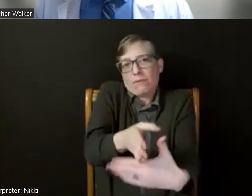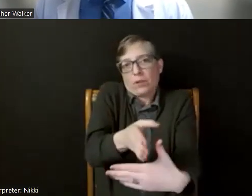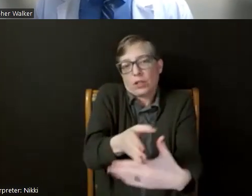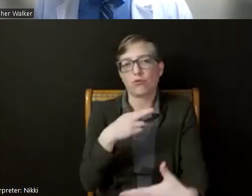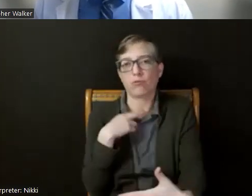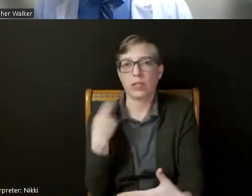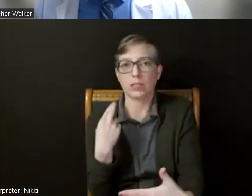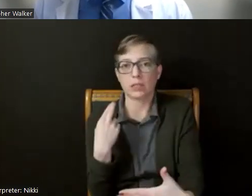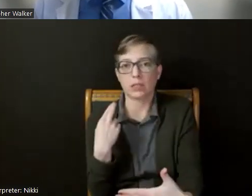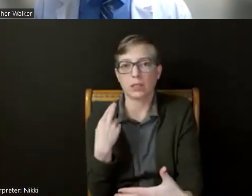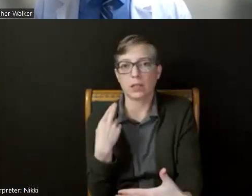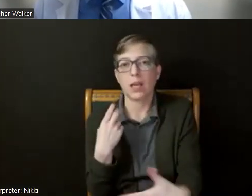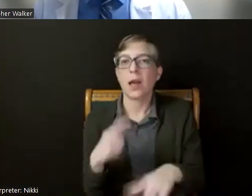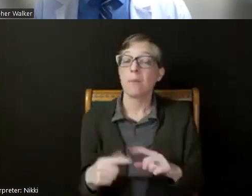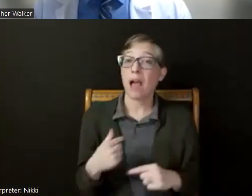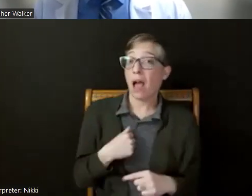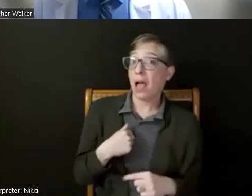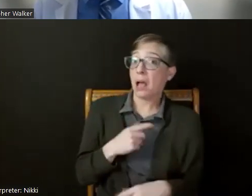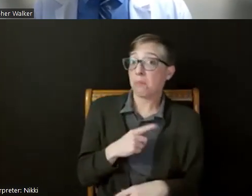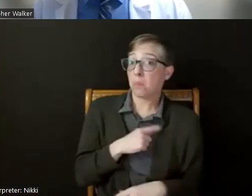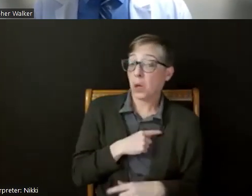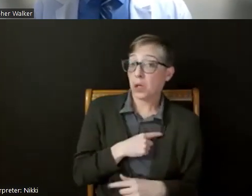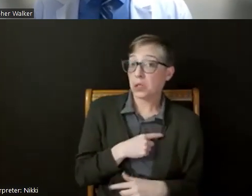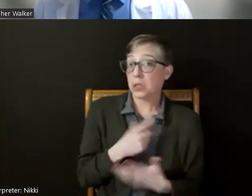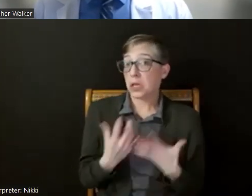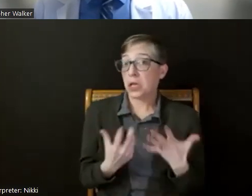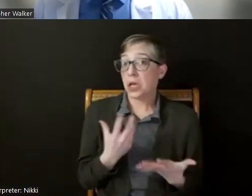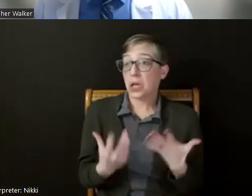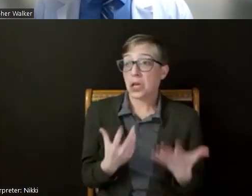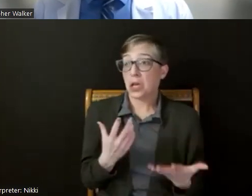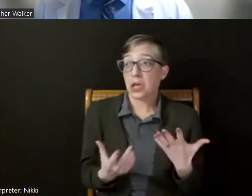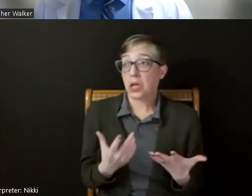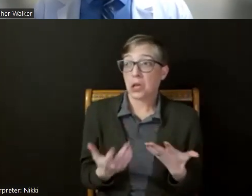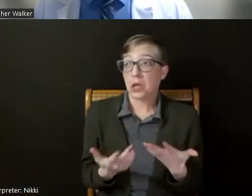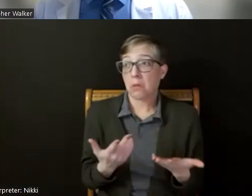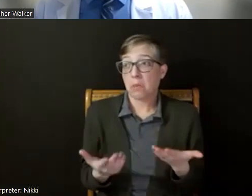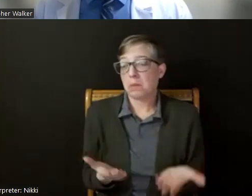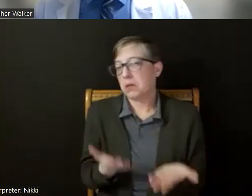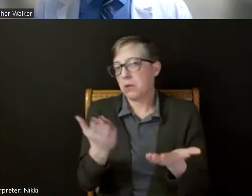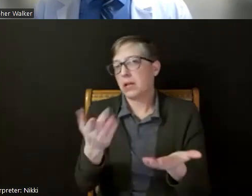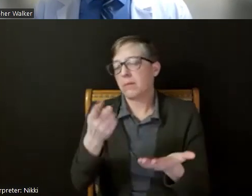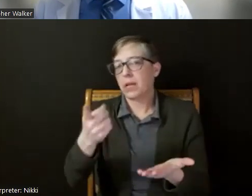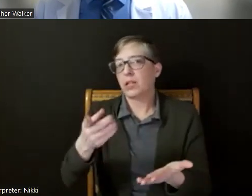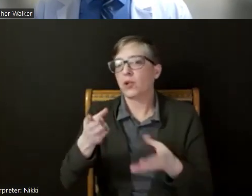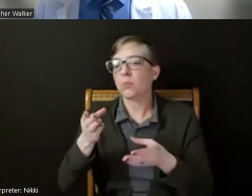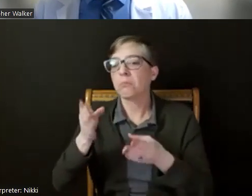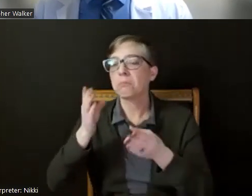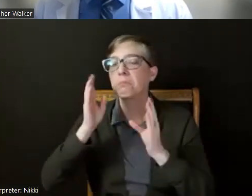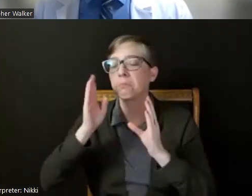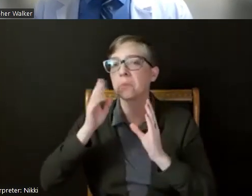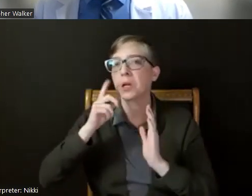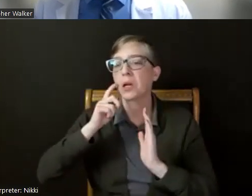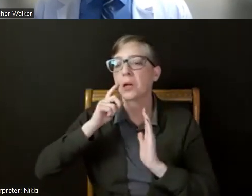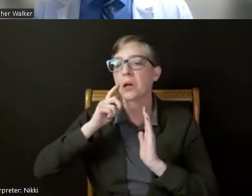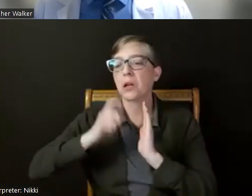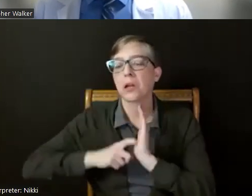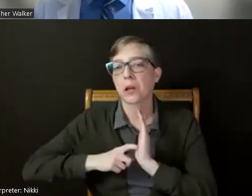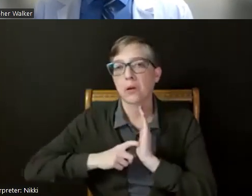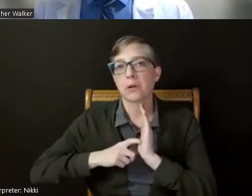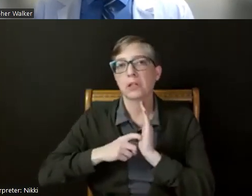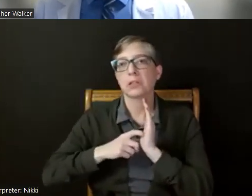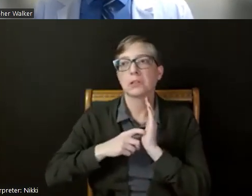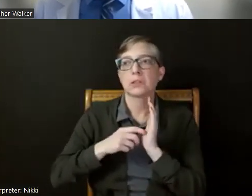be very aware of any symptoms you might develop and not to ignore anything, so that you get seen and evaluated soon